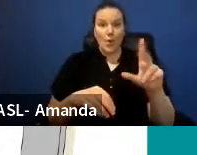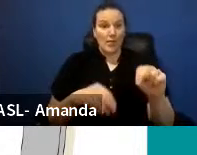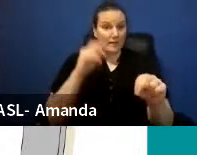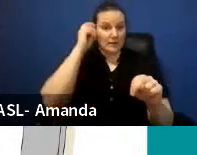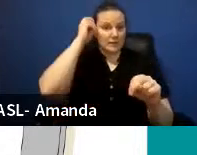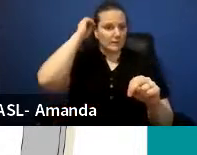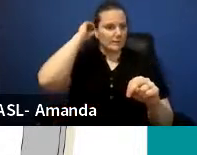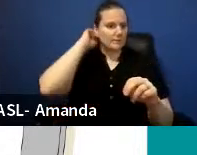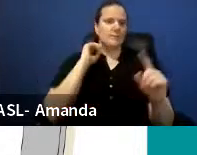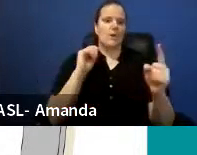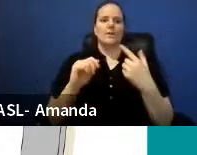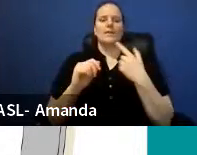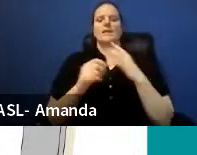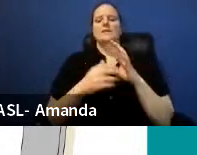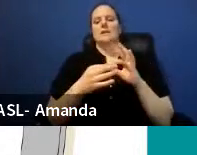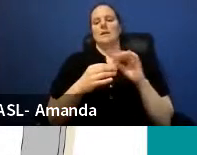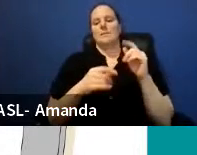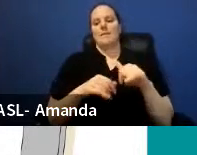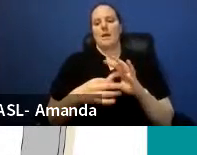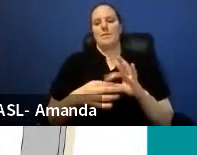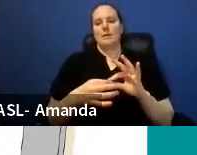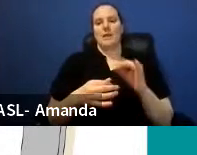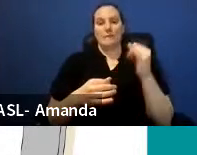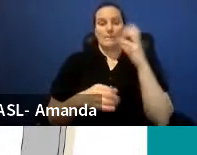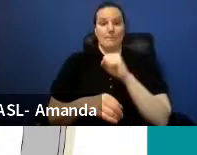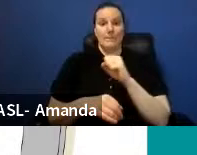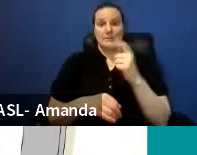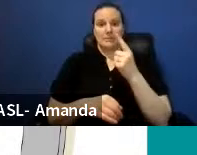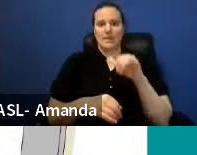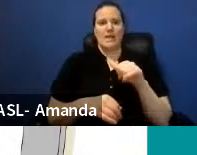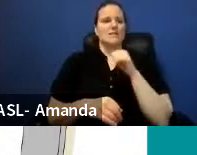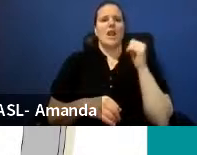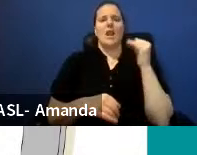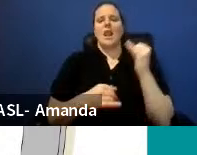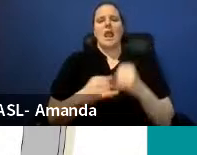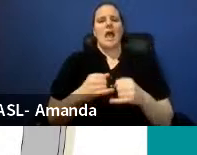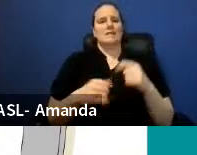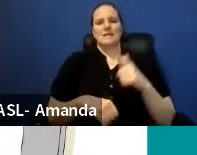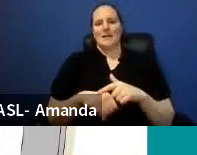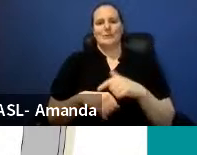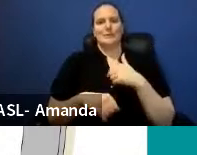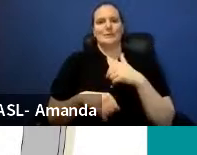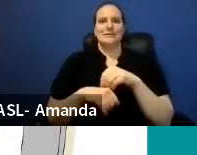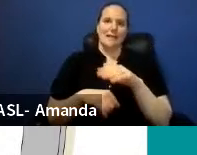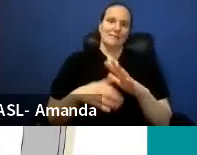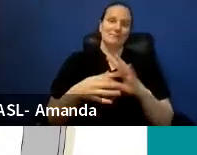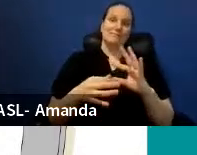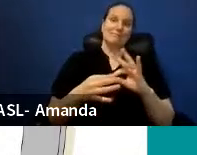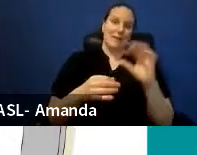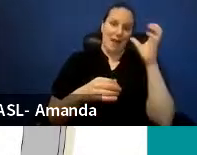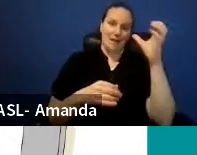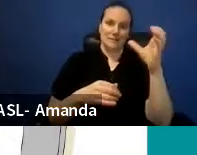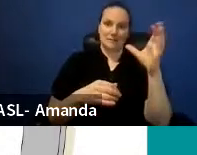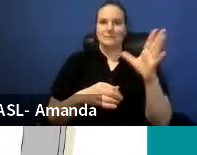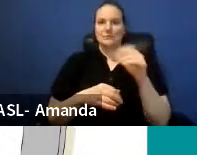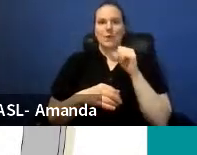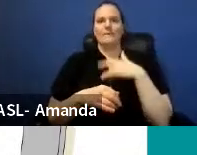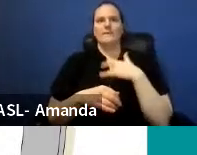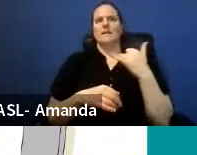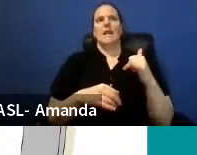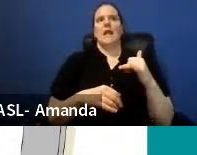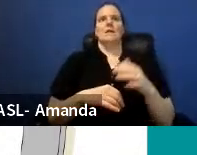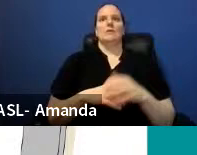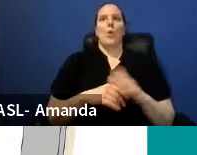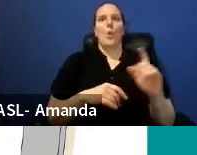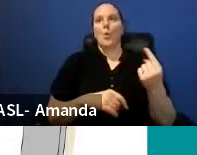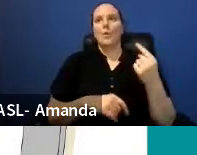only thing I'll say about Malin's comment on whether we missed something, this won't be the last time we see you about these concepts. And so don't feel like this is